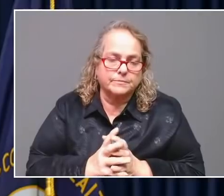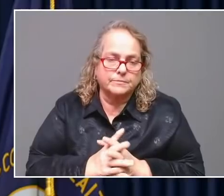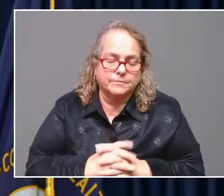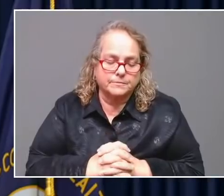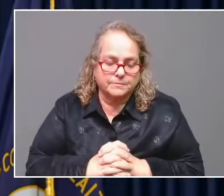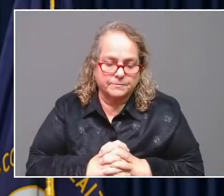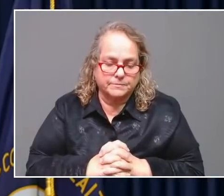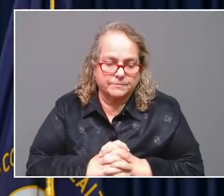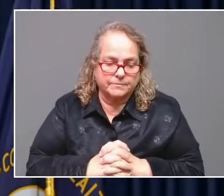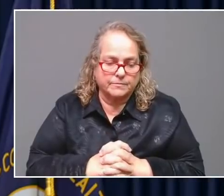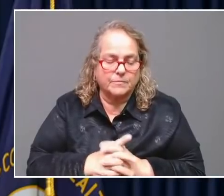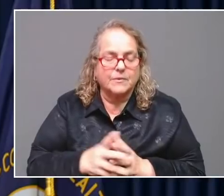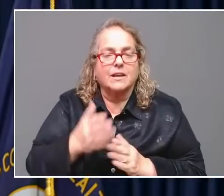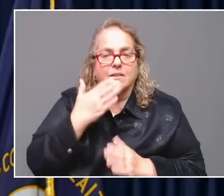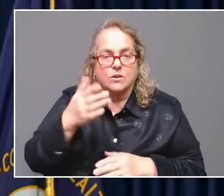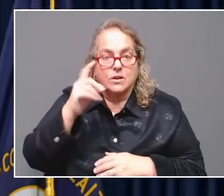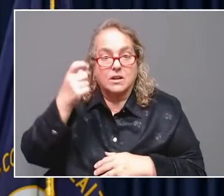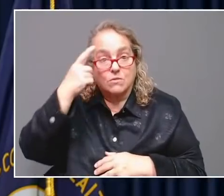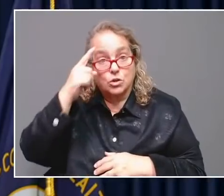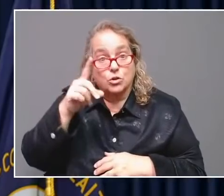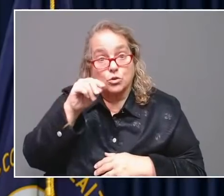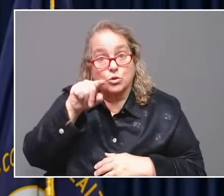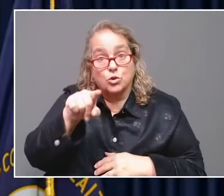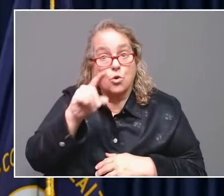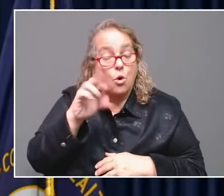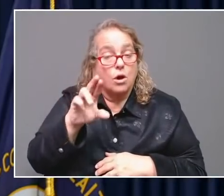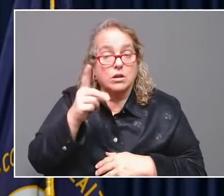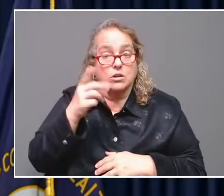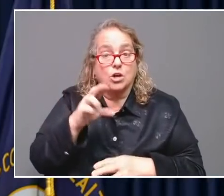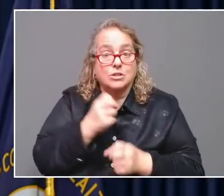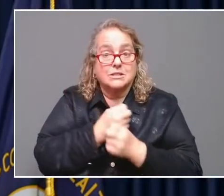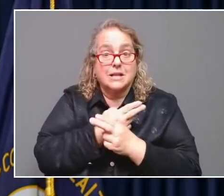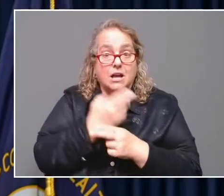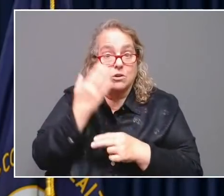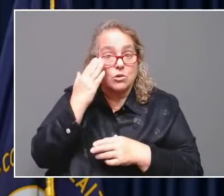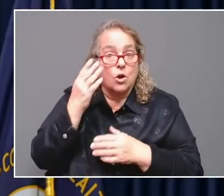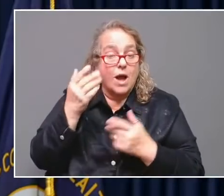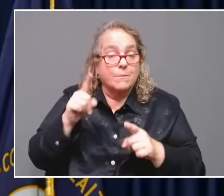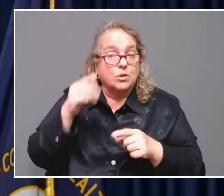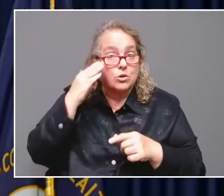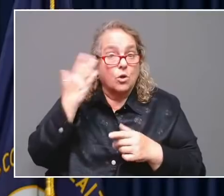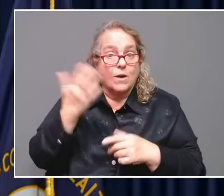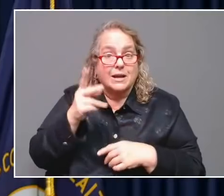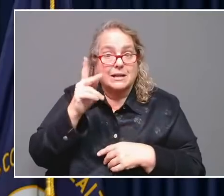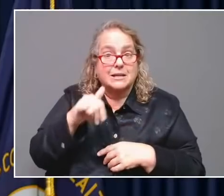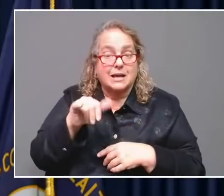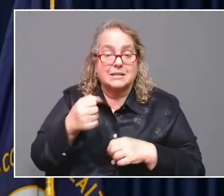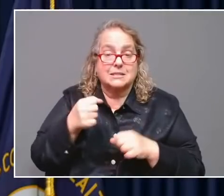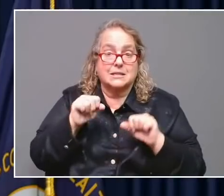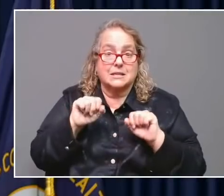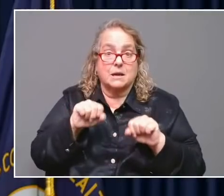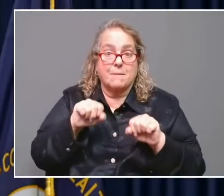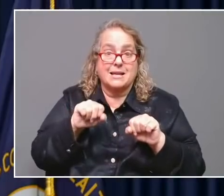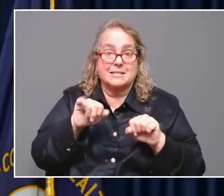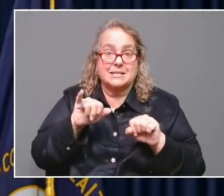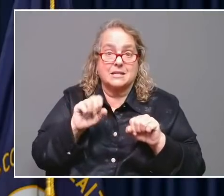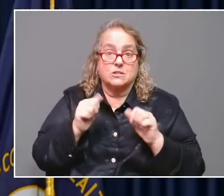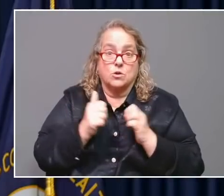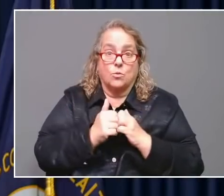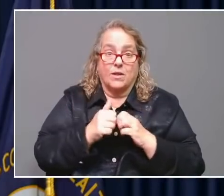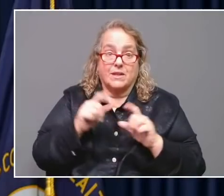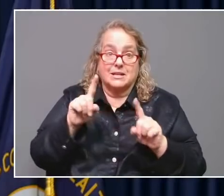Hi, Governor. Do you or Dr. Stack happen to know what Kentucky's capacity is in terms of testing for the new